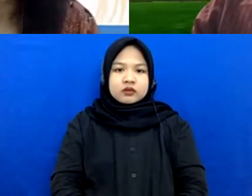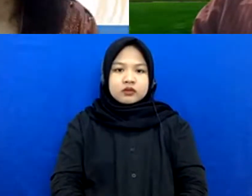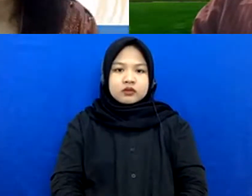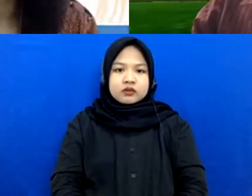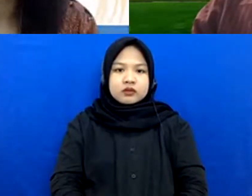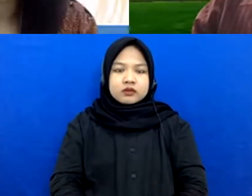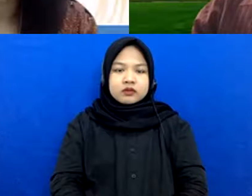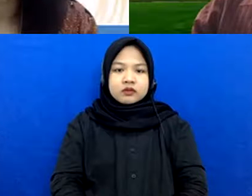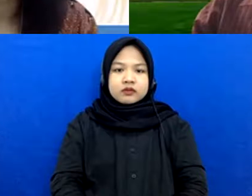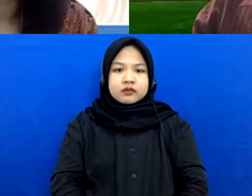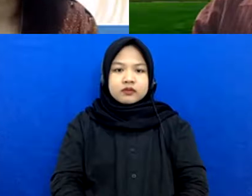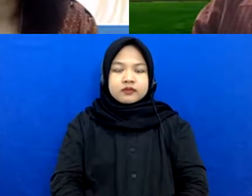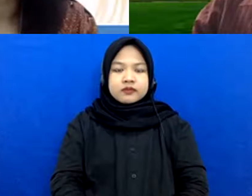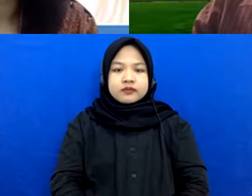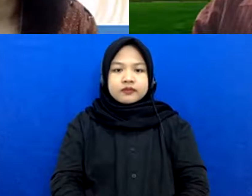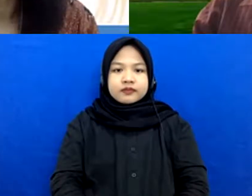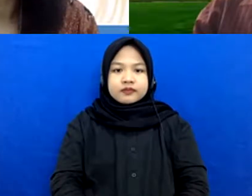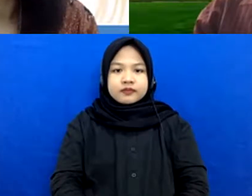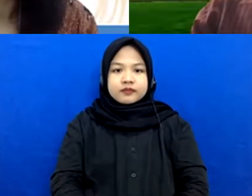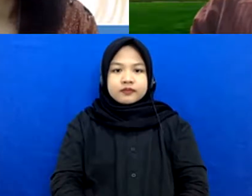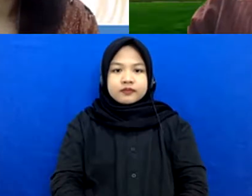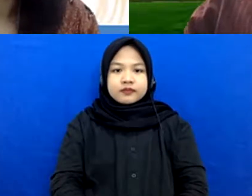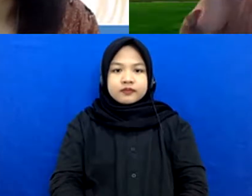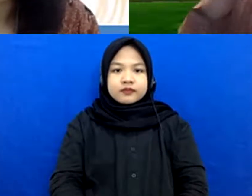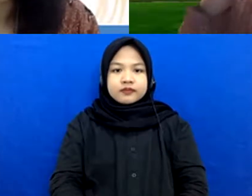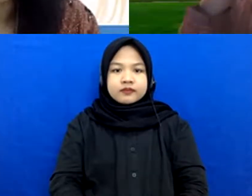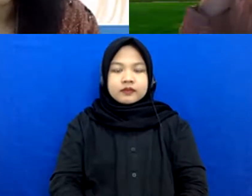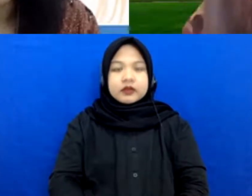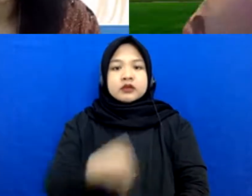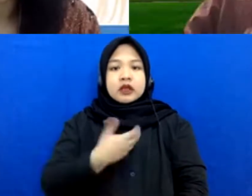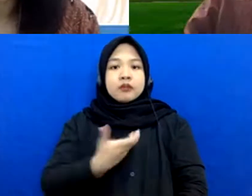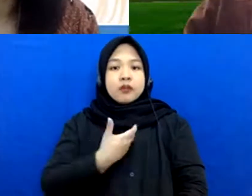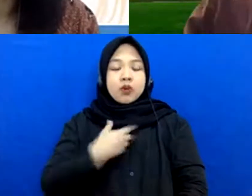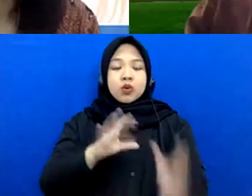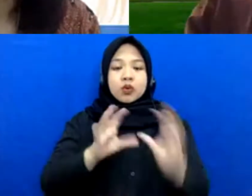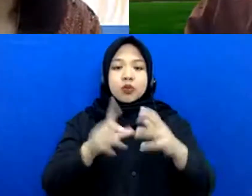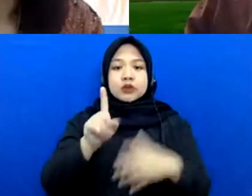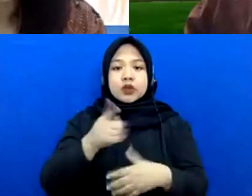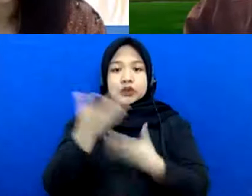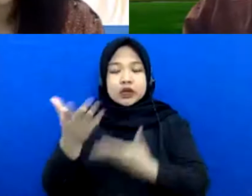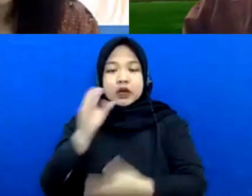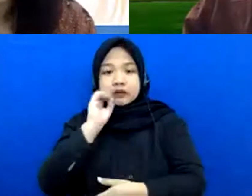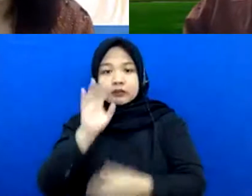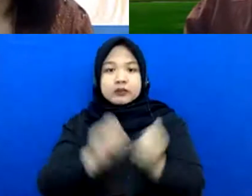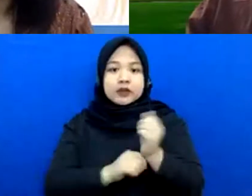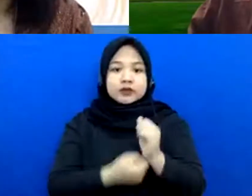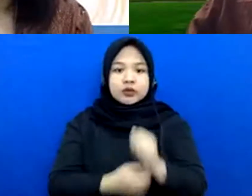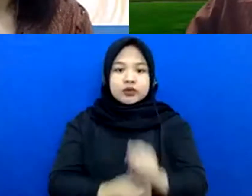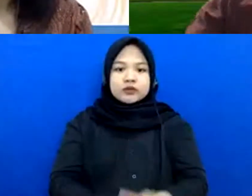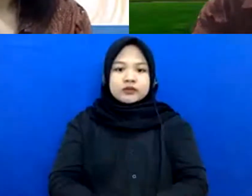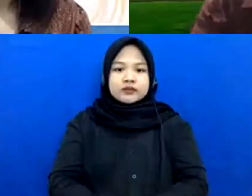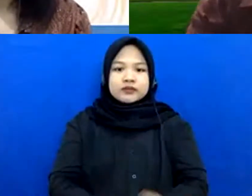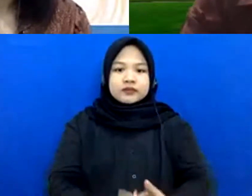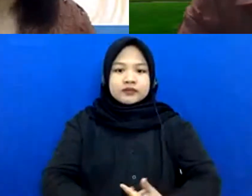I would like to hear the response from Group 1 to that question to David.